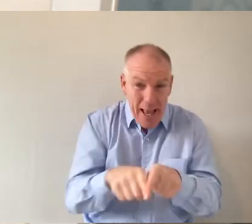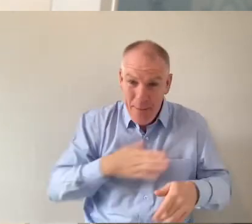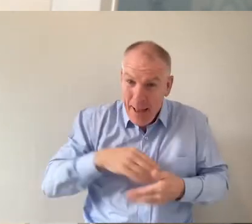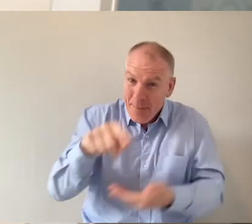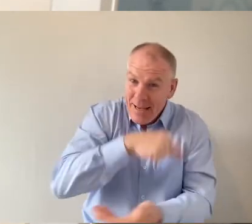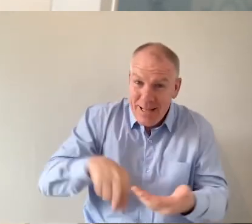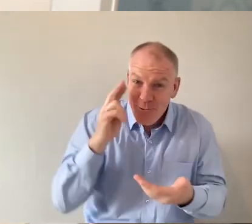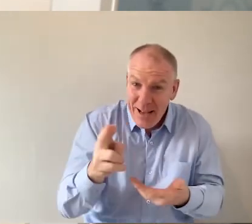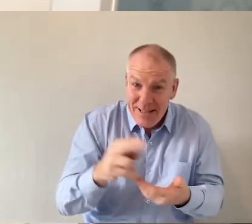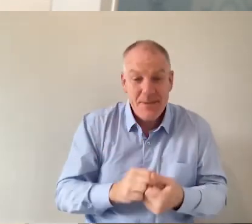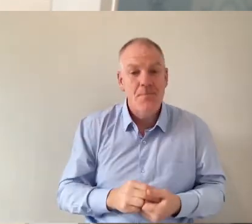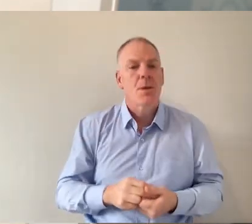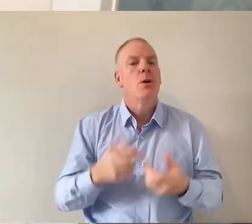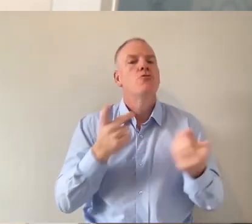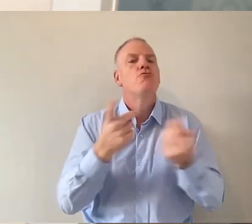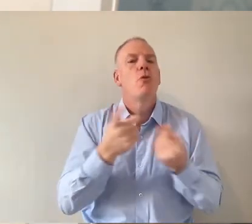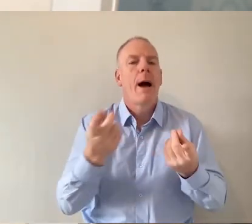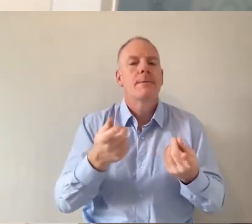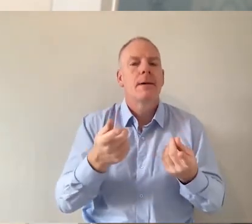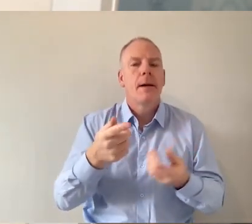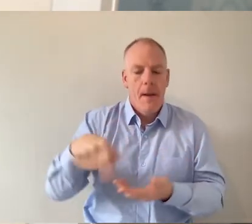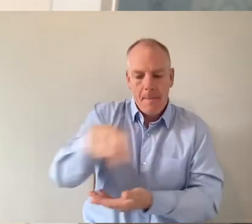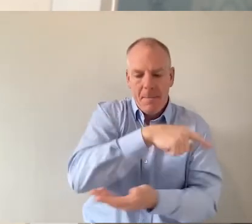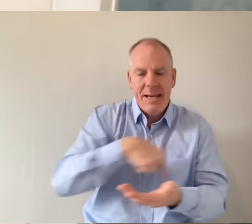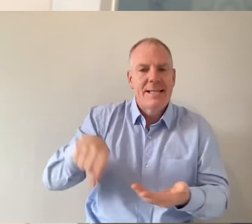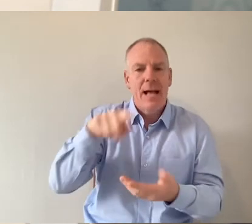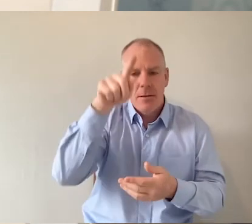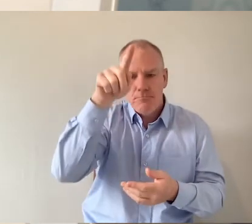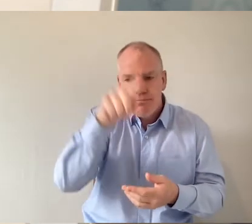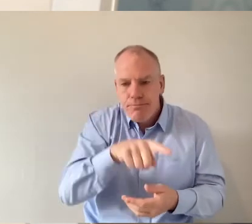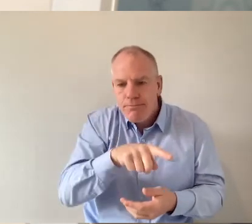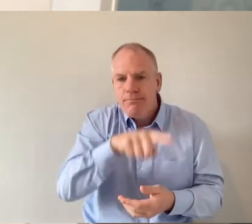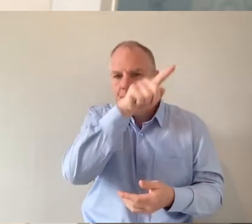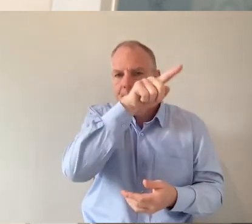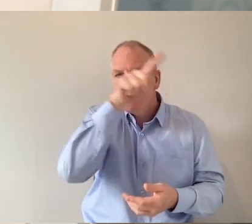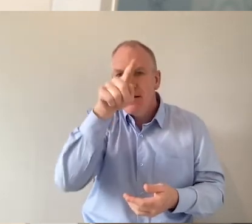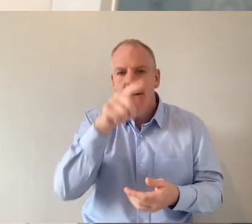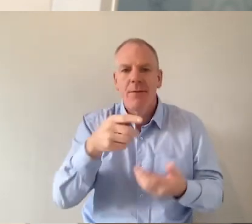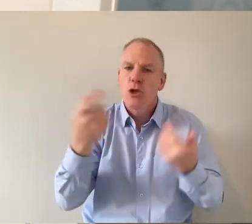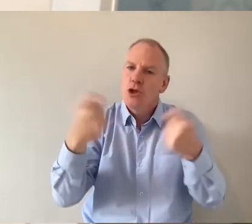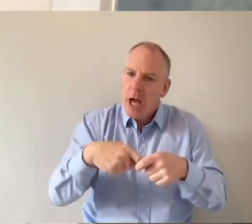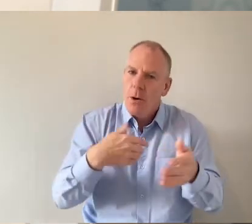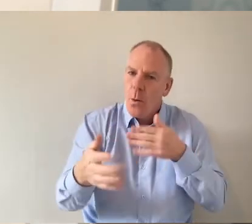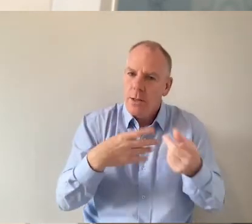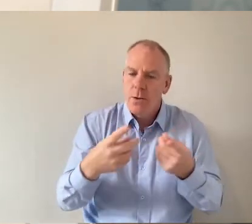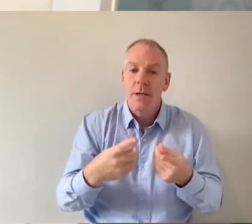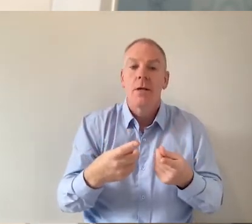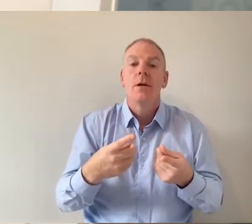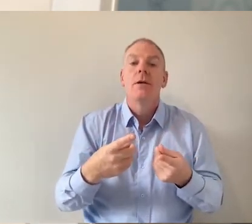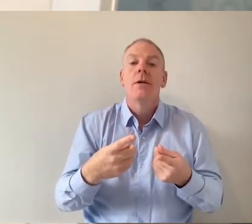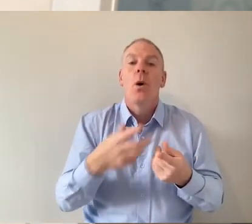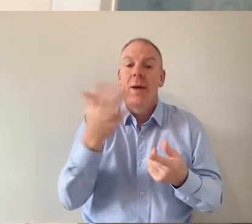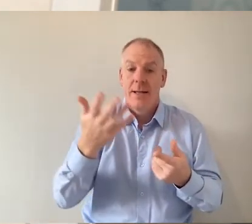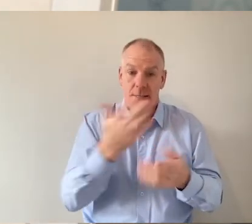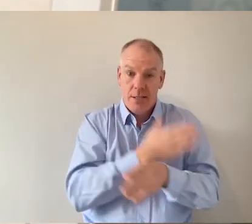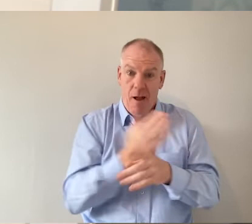pizza too. So we are going to draw a slice of pizza for Guzzler and Elena to share. So what we're going to do on our slice of pizza is we're